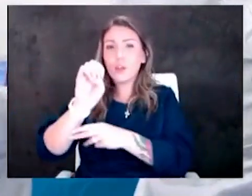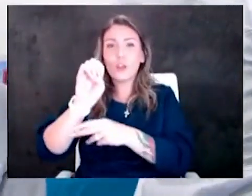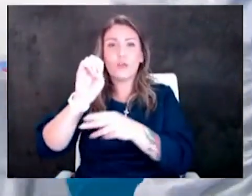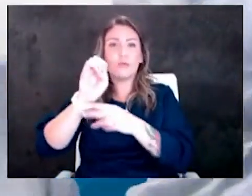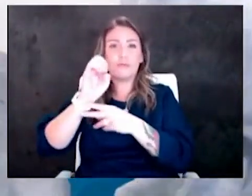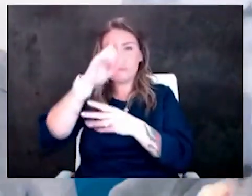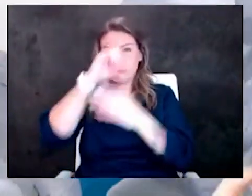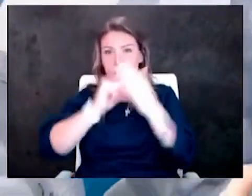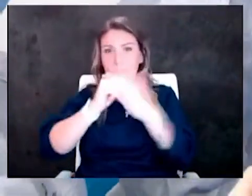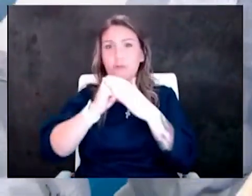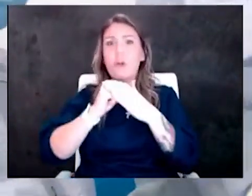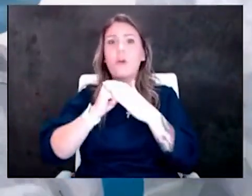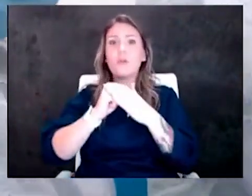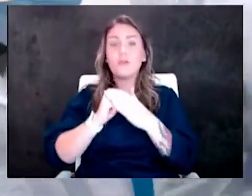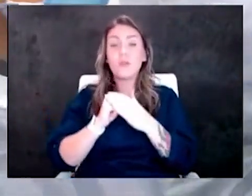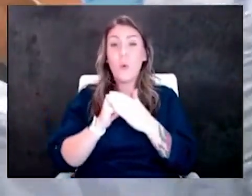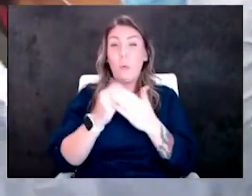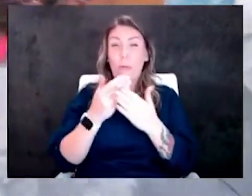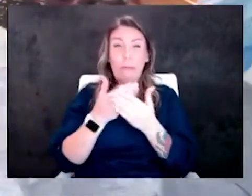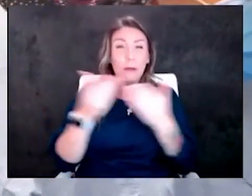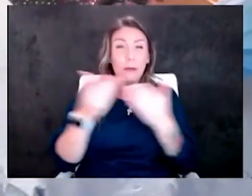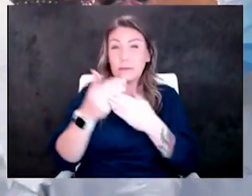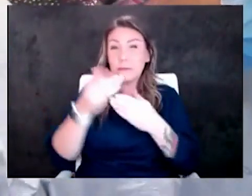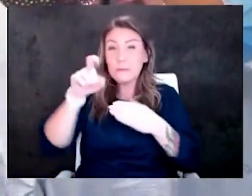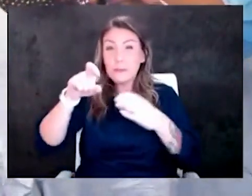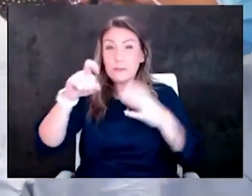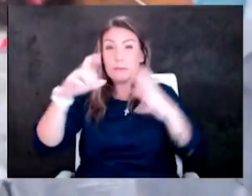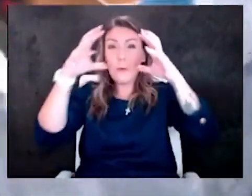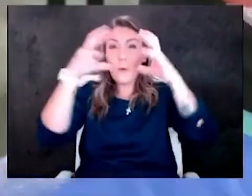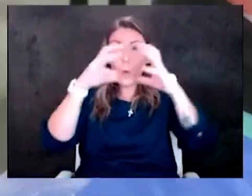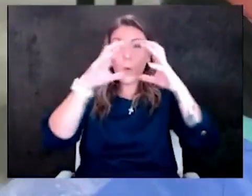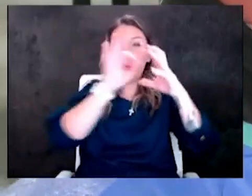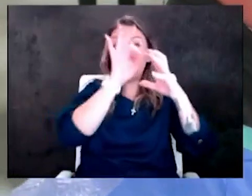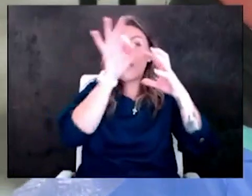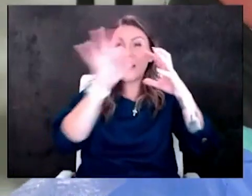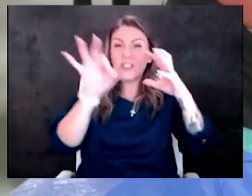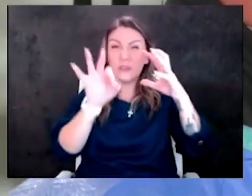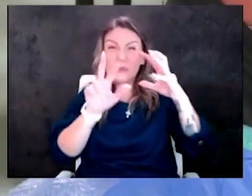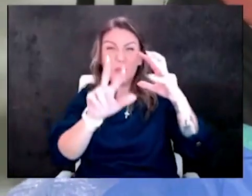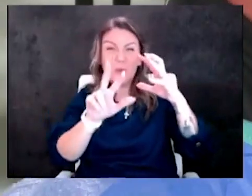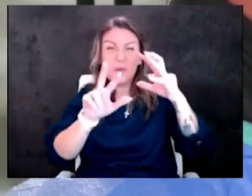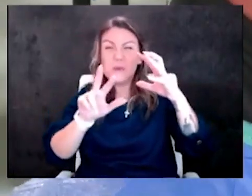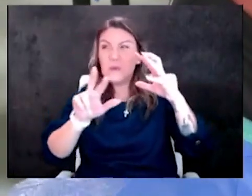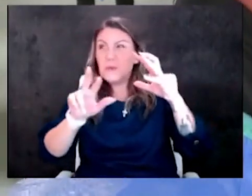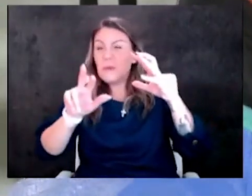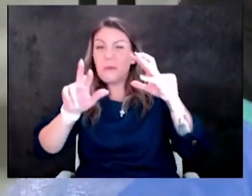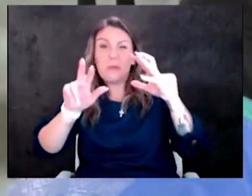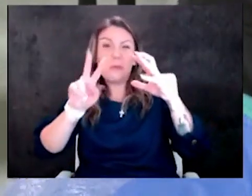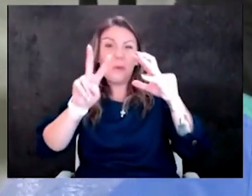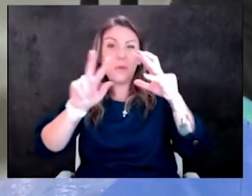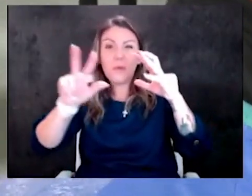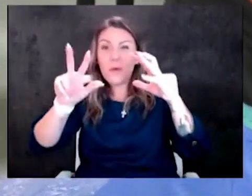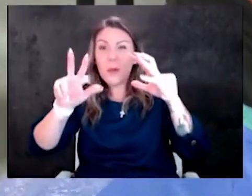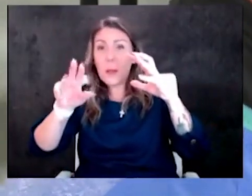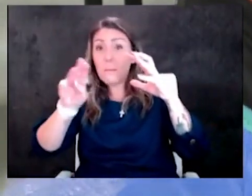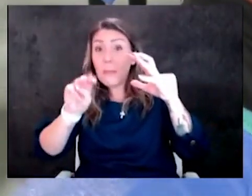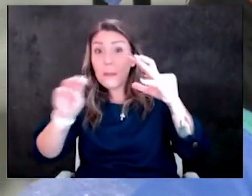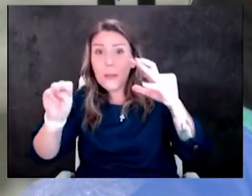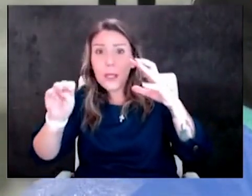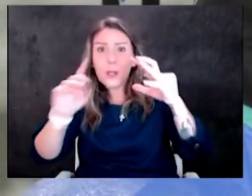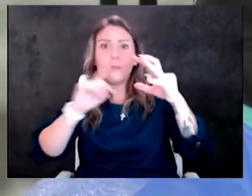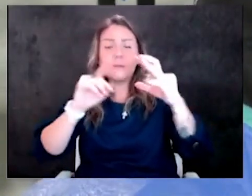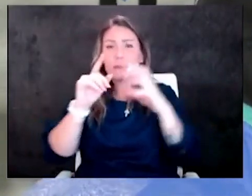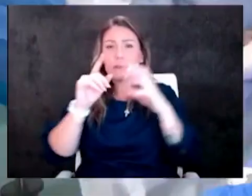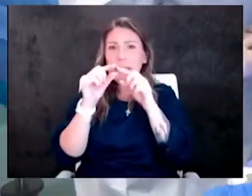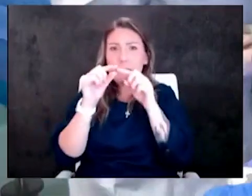into 2, 3, 4 millimeter vessels. That's not very big. I mean, that's less than half of your fingernail.